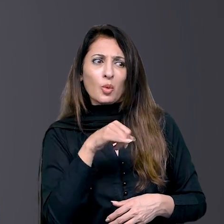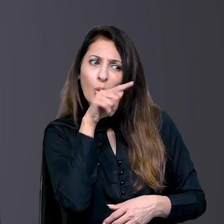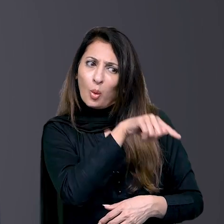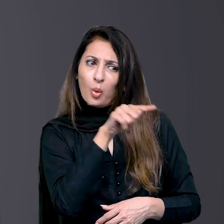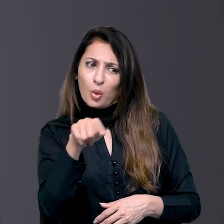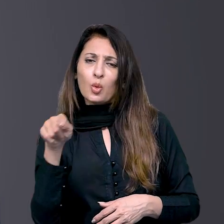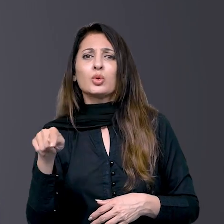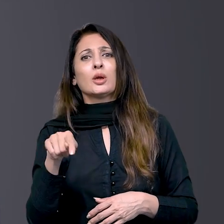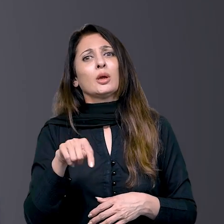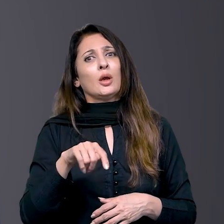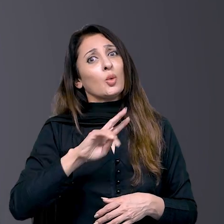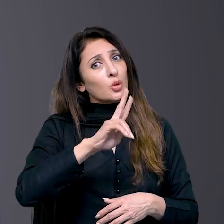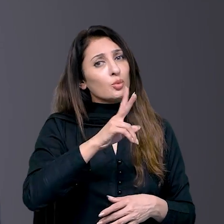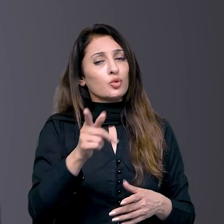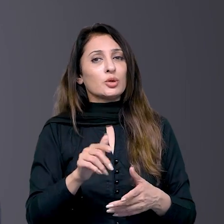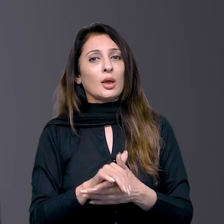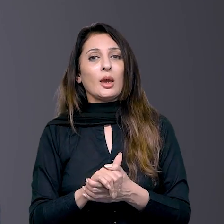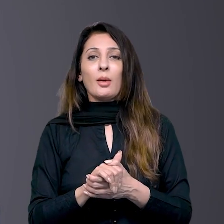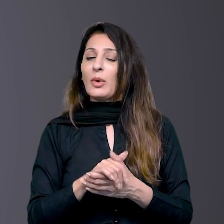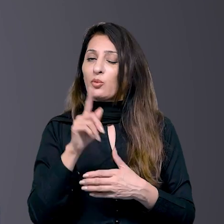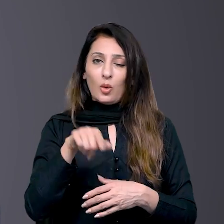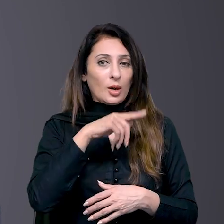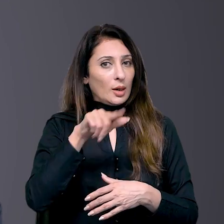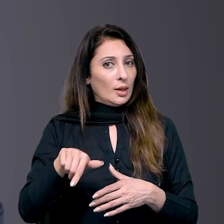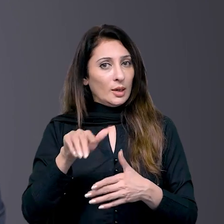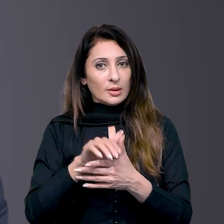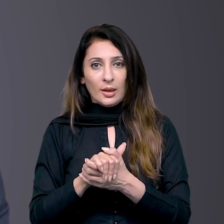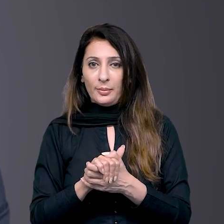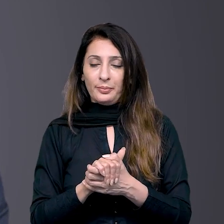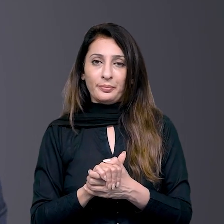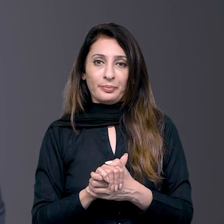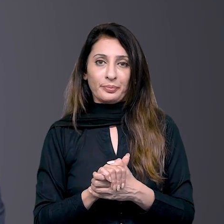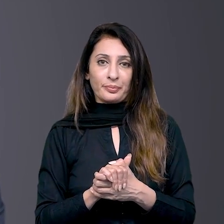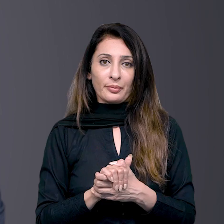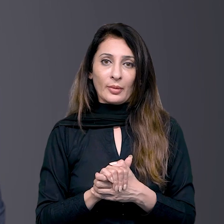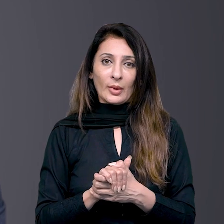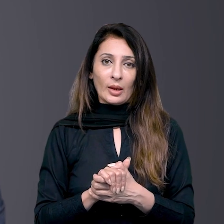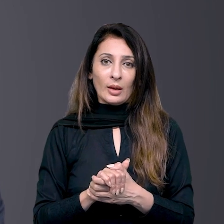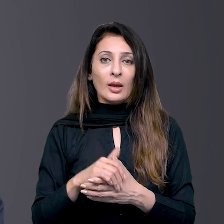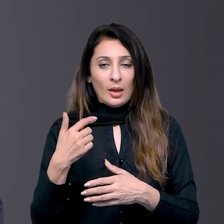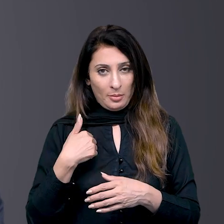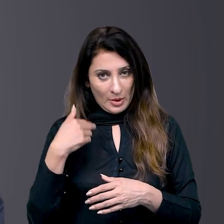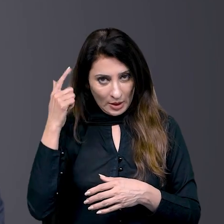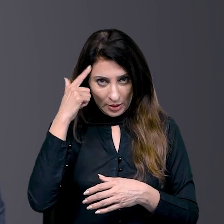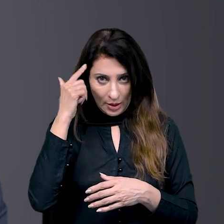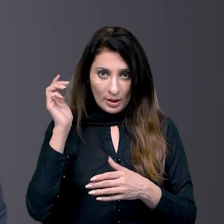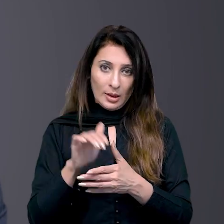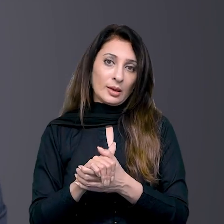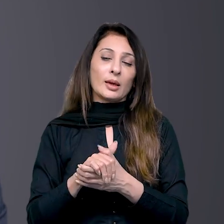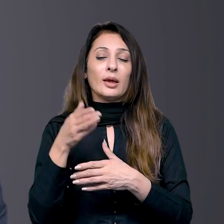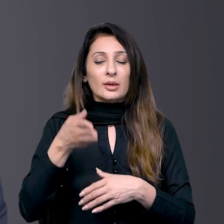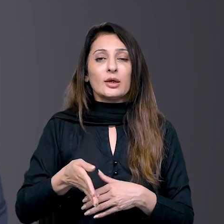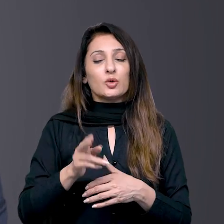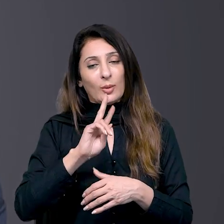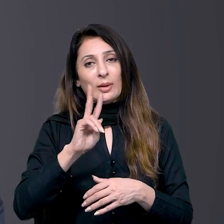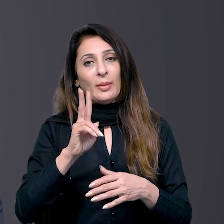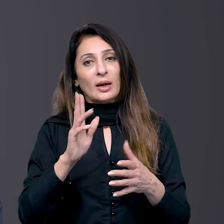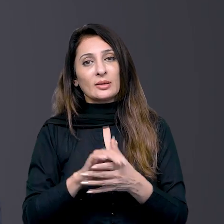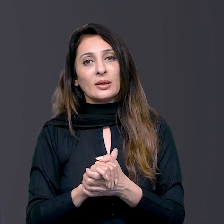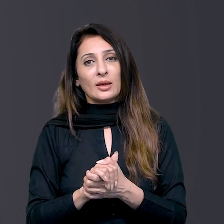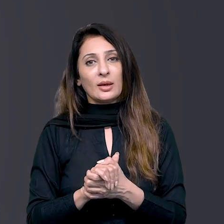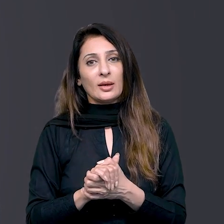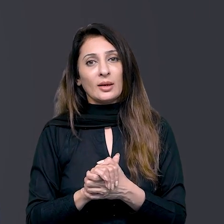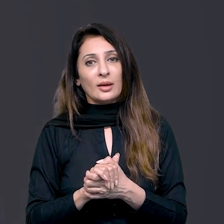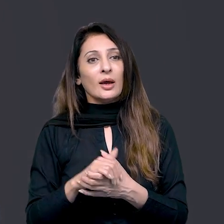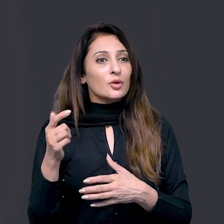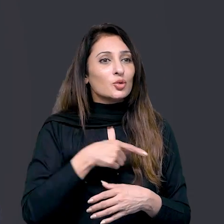recourse, is perhaps the very reason why the social fabric of the society is ruined. So I felt that this talk